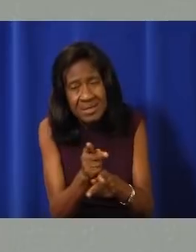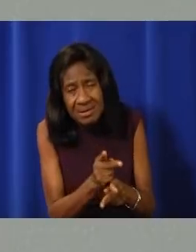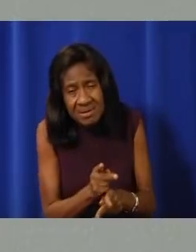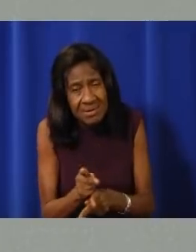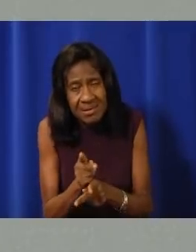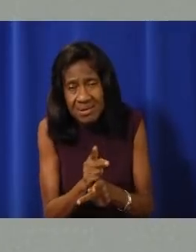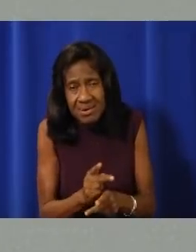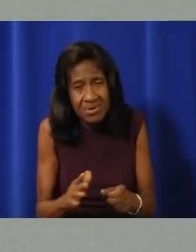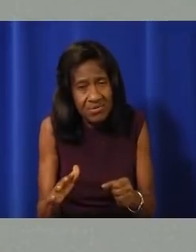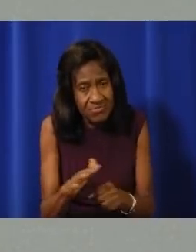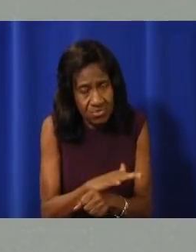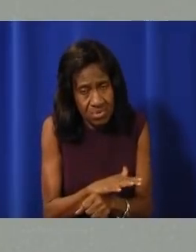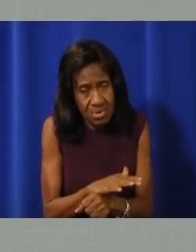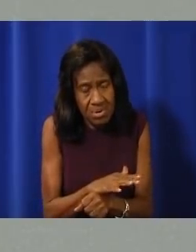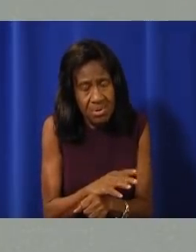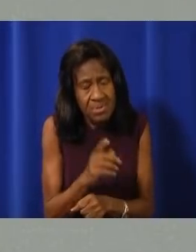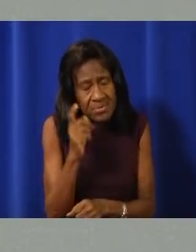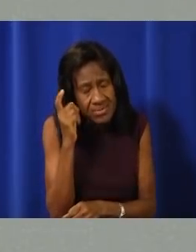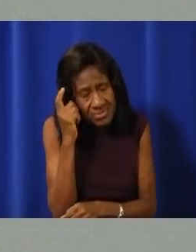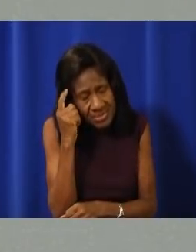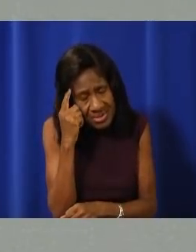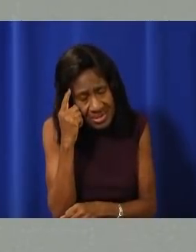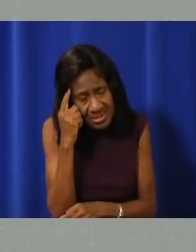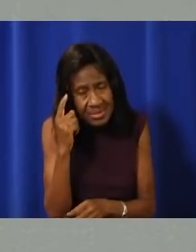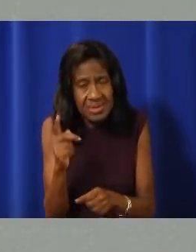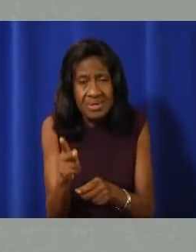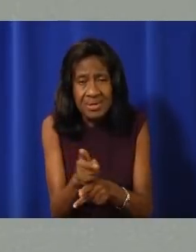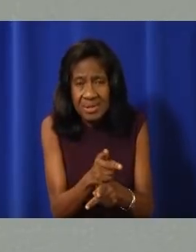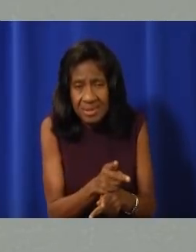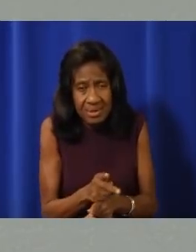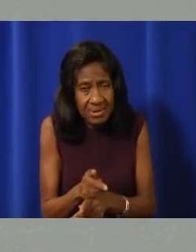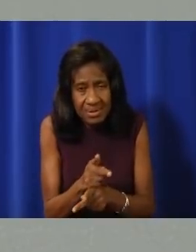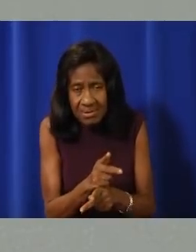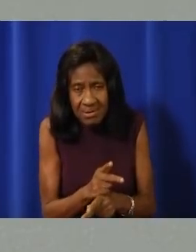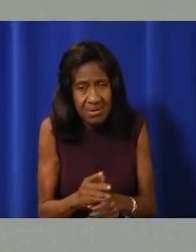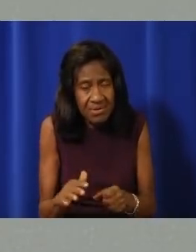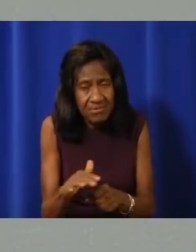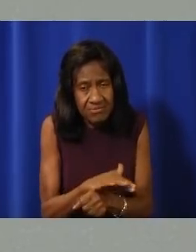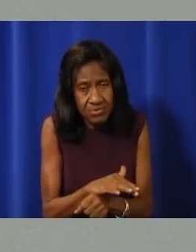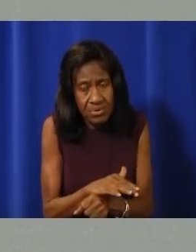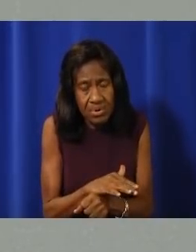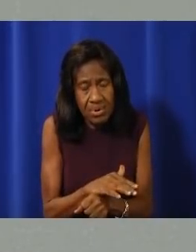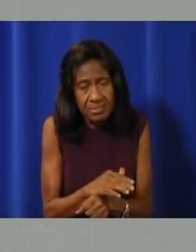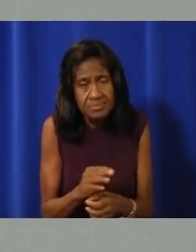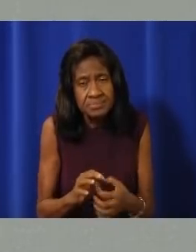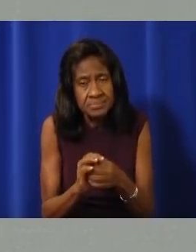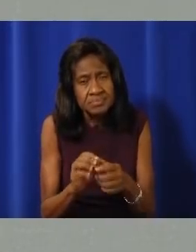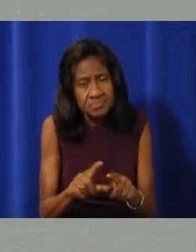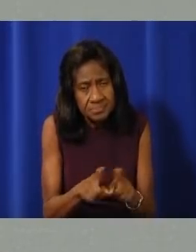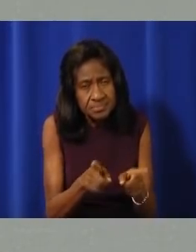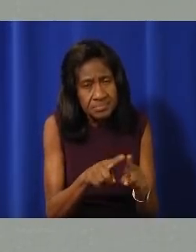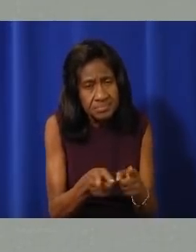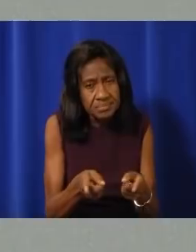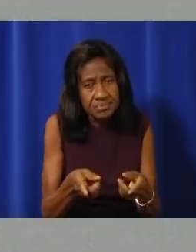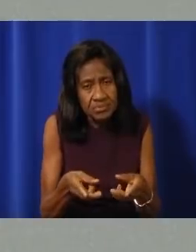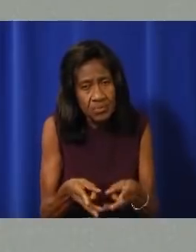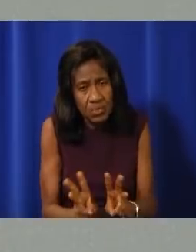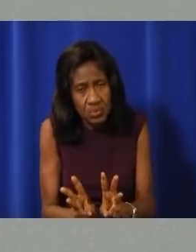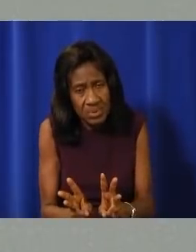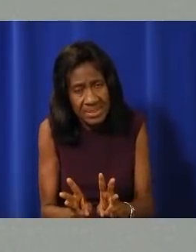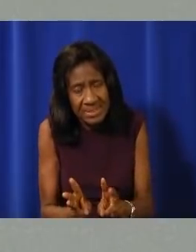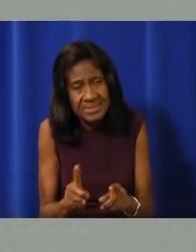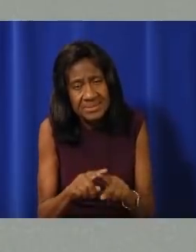always reflected very carefully on the various components, the various factors that are